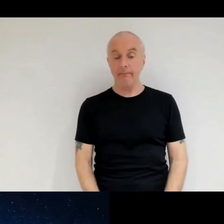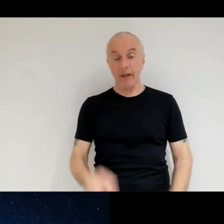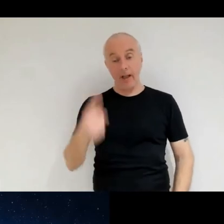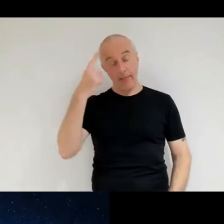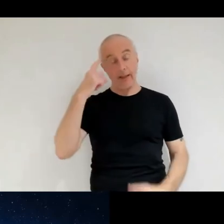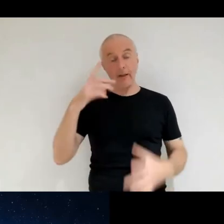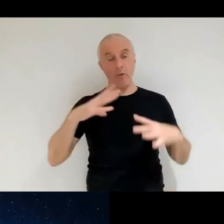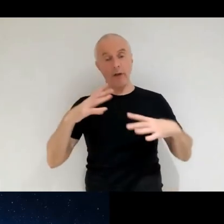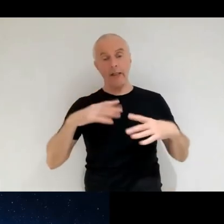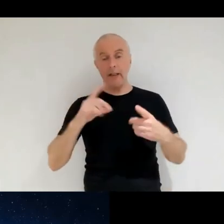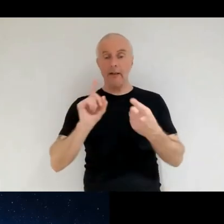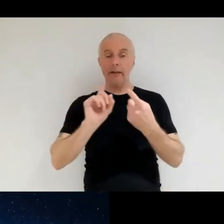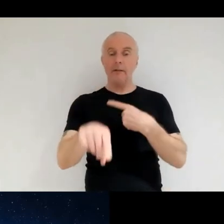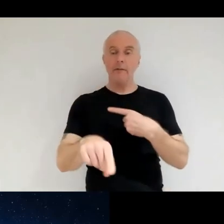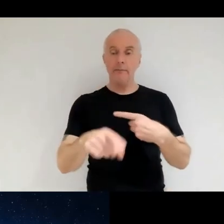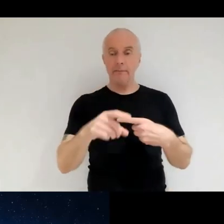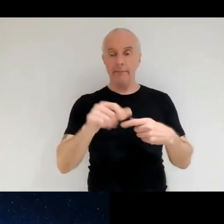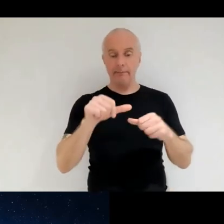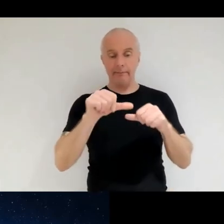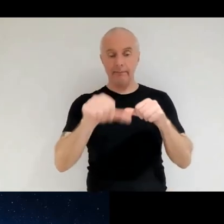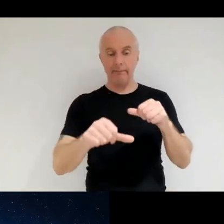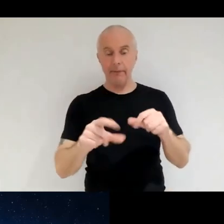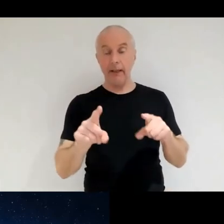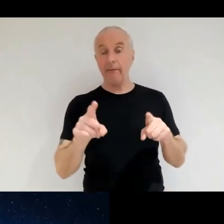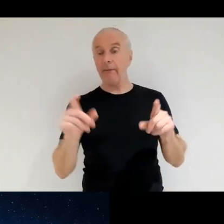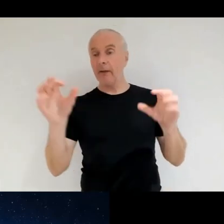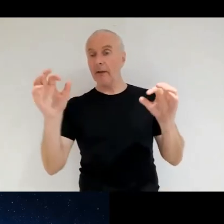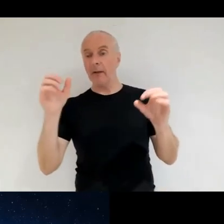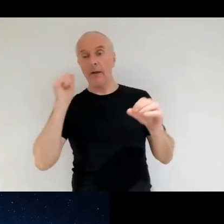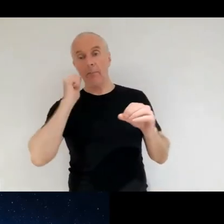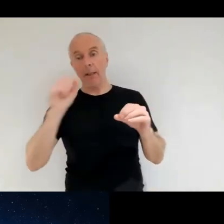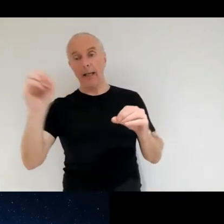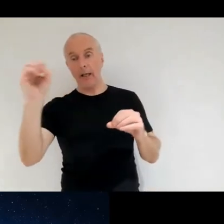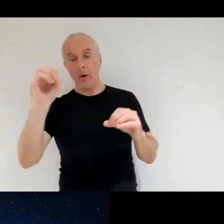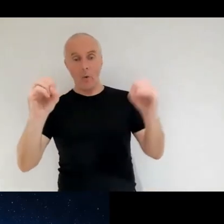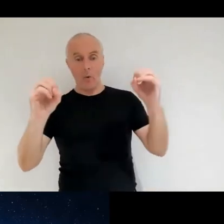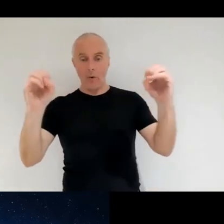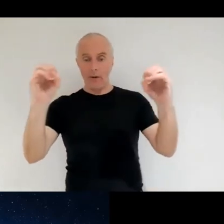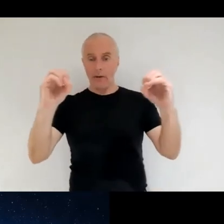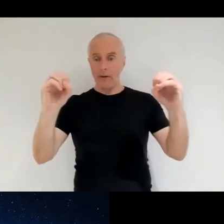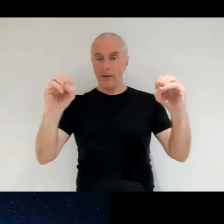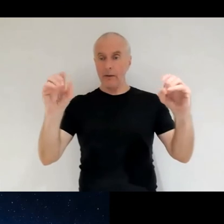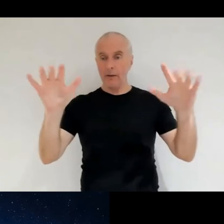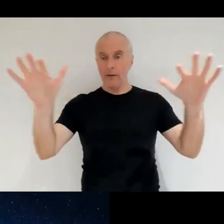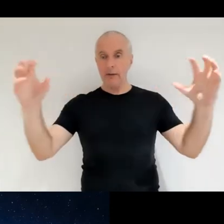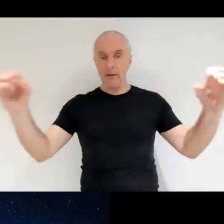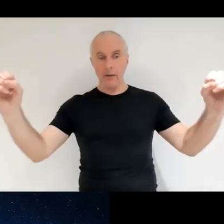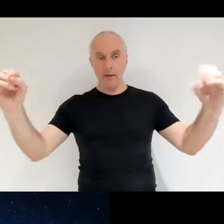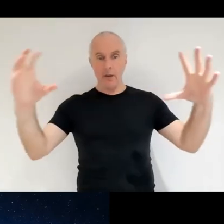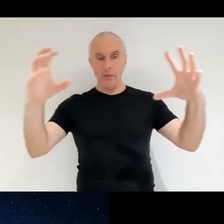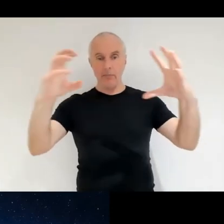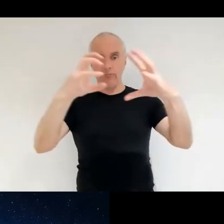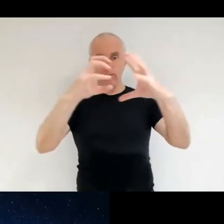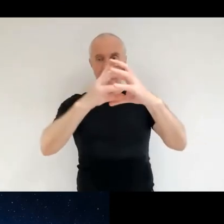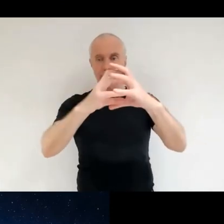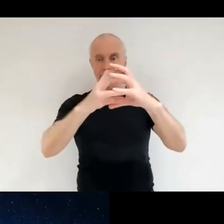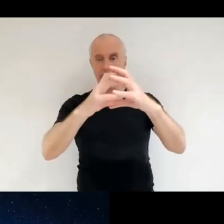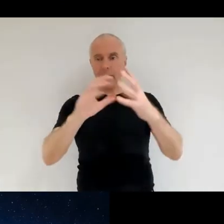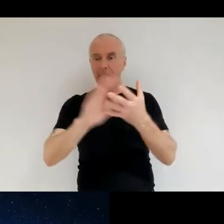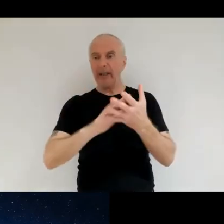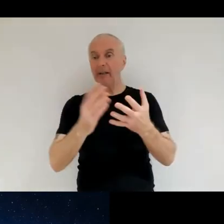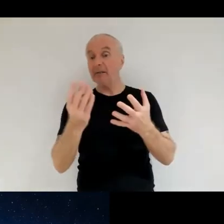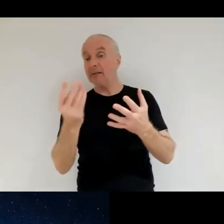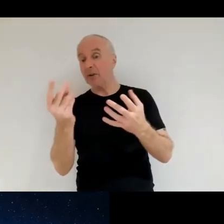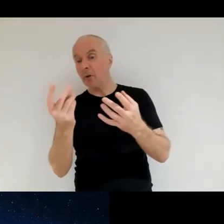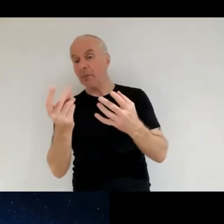behalf of John. He's put that nothing can escape from a black hole, but the final mass of the merger is less than the sum of the progenitor mass. Does this mean that in some way that